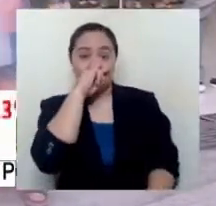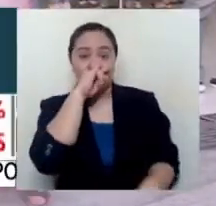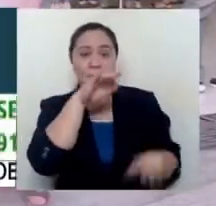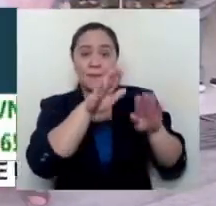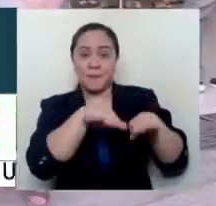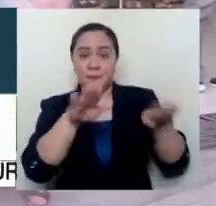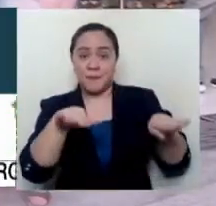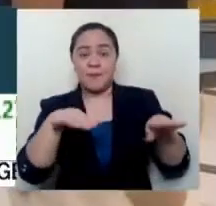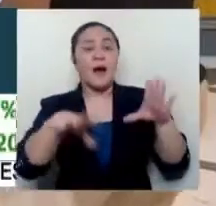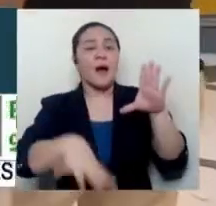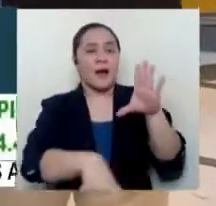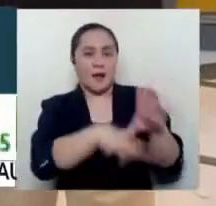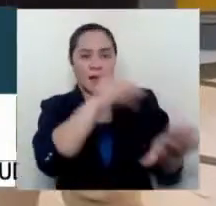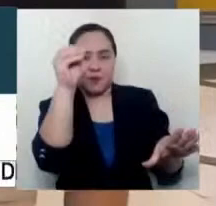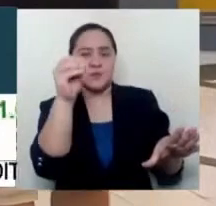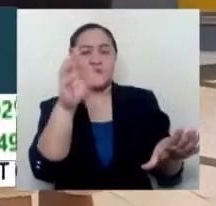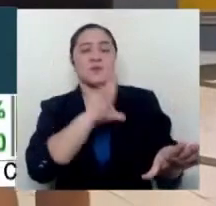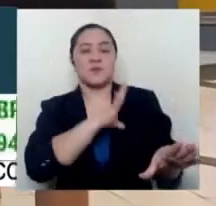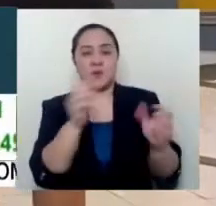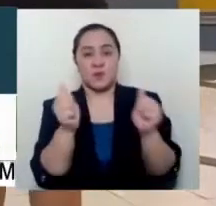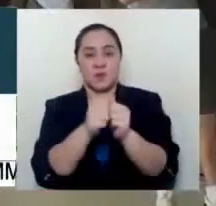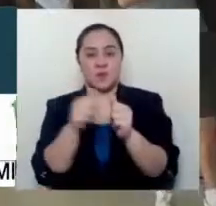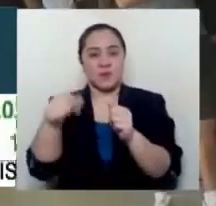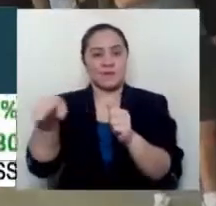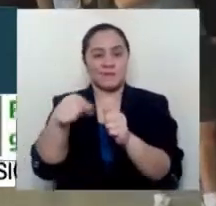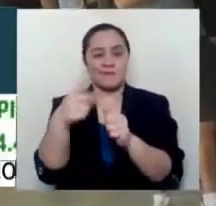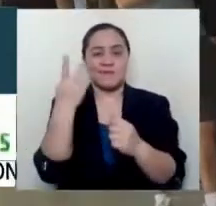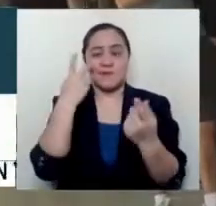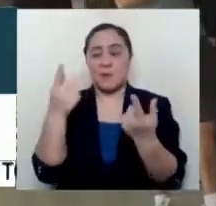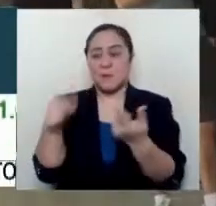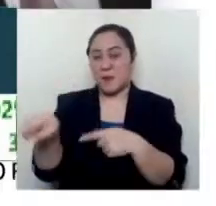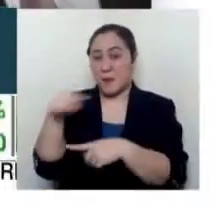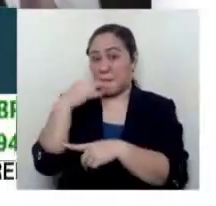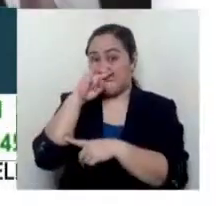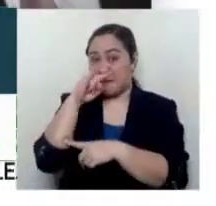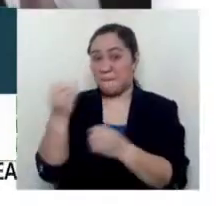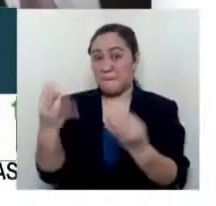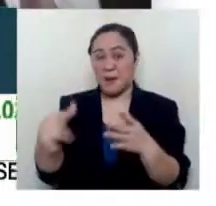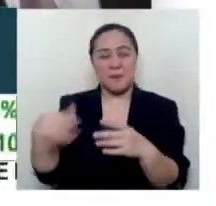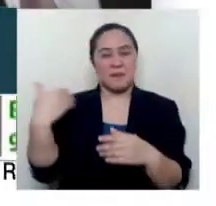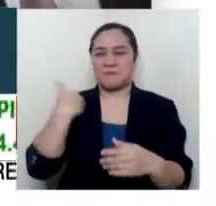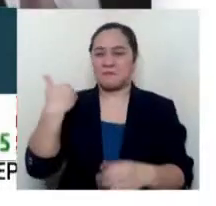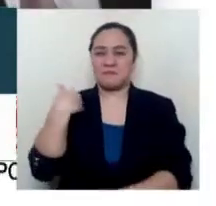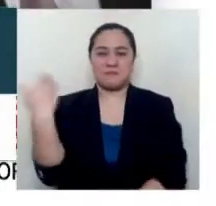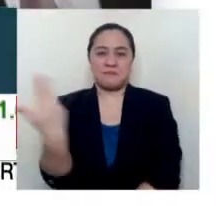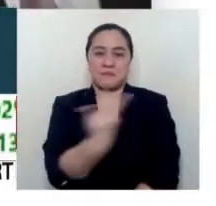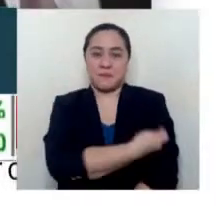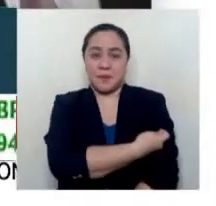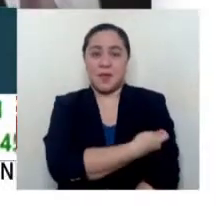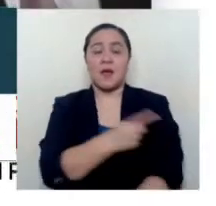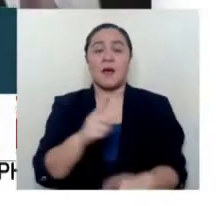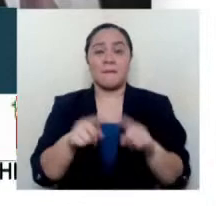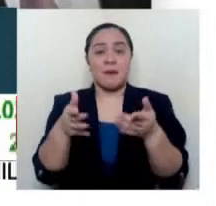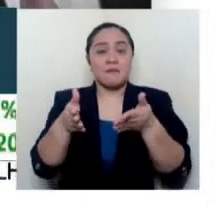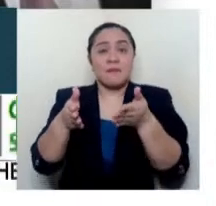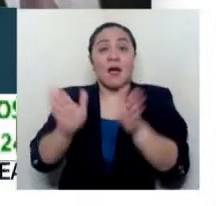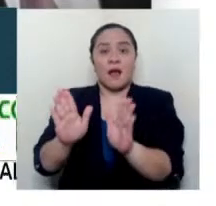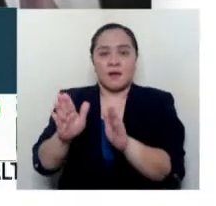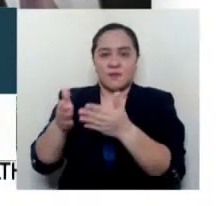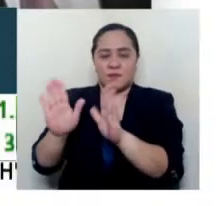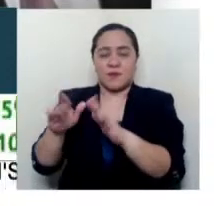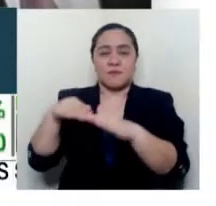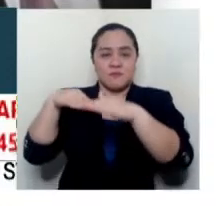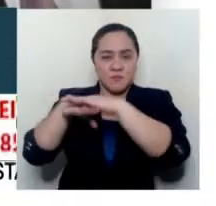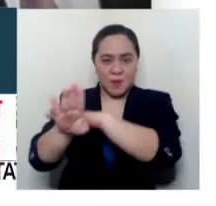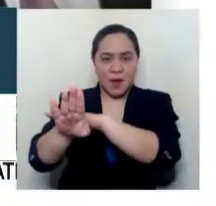pwede at since maraming minors hindi pa naman vaccinated talaga, kaya allowed sila na makapasok at pati indoor.